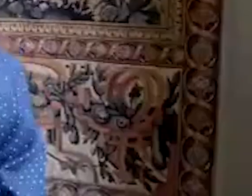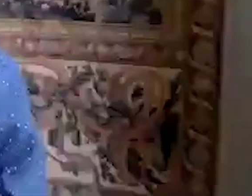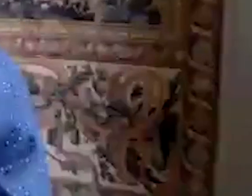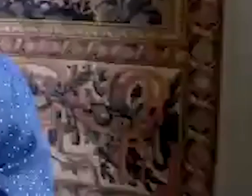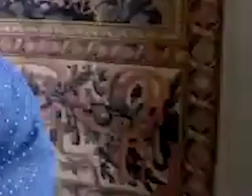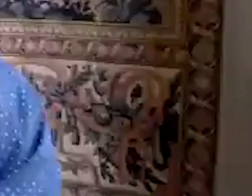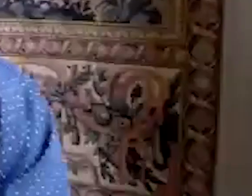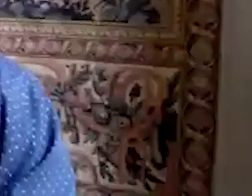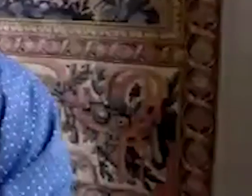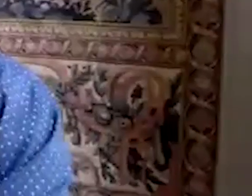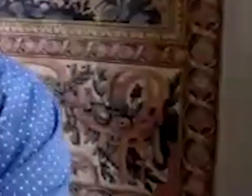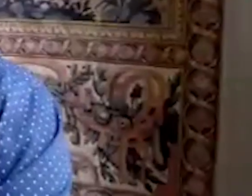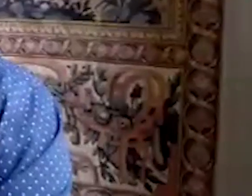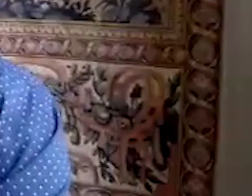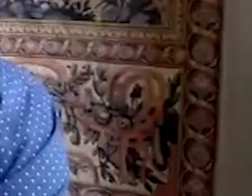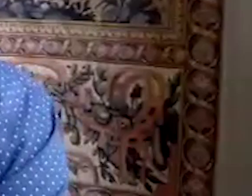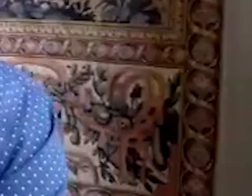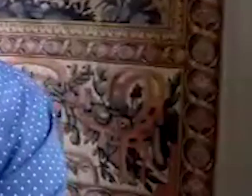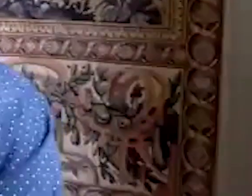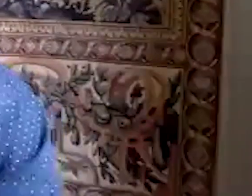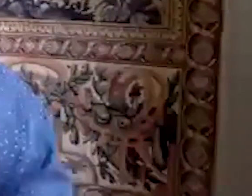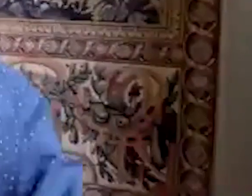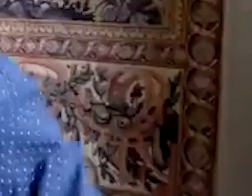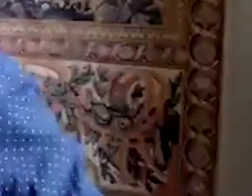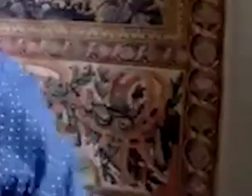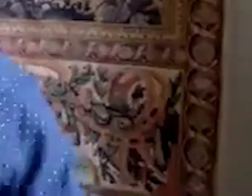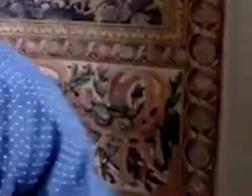Thank you both for a wonderful discussion. Barb, over to you.